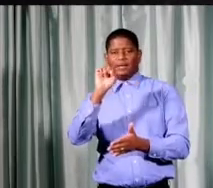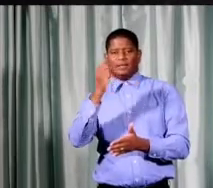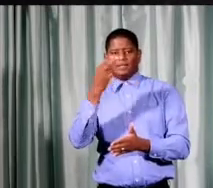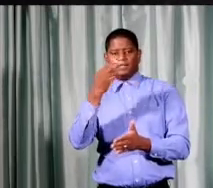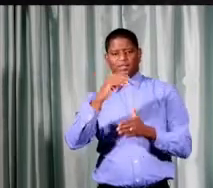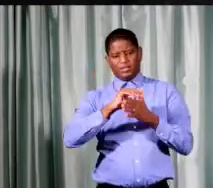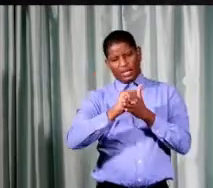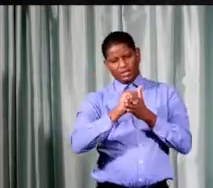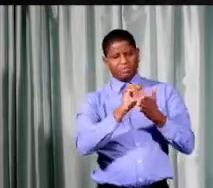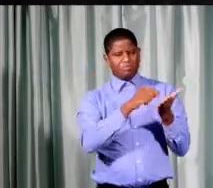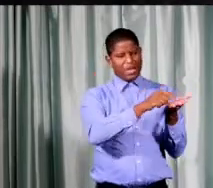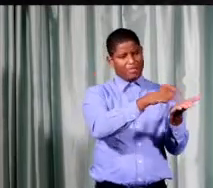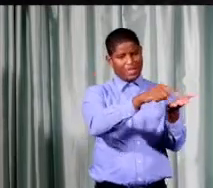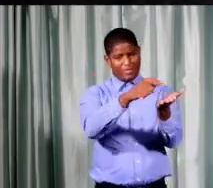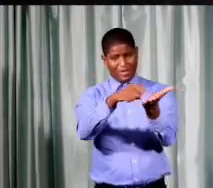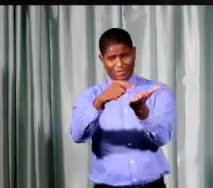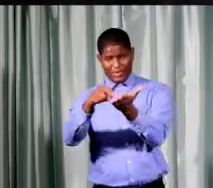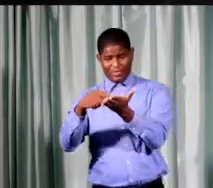business,